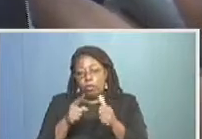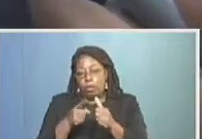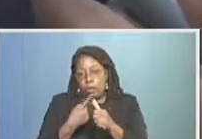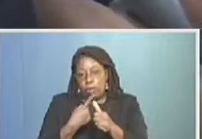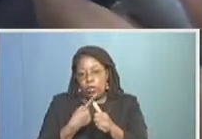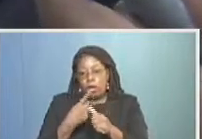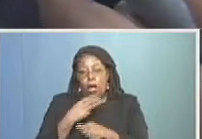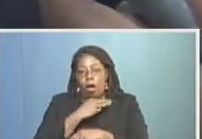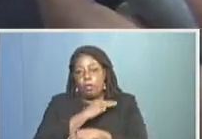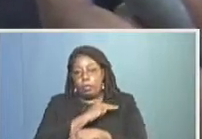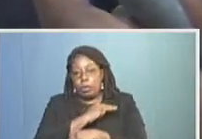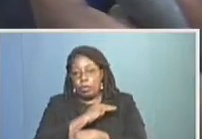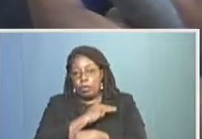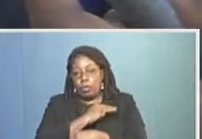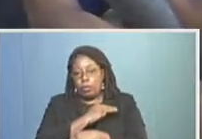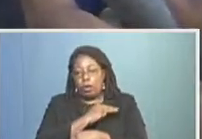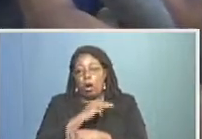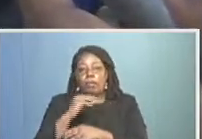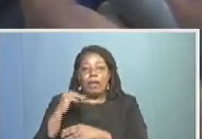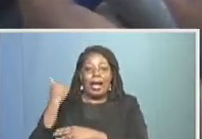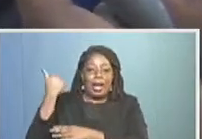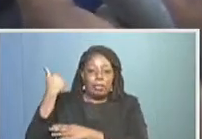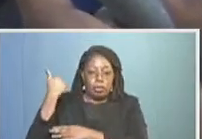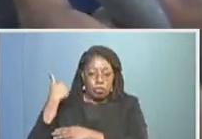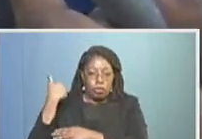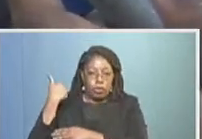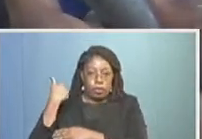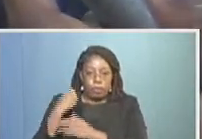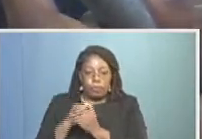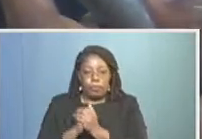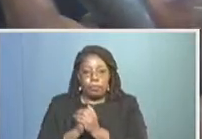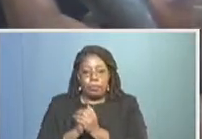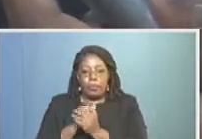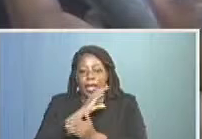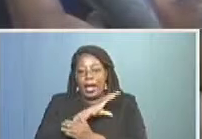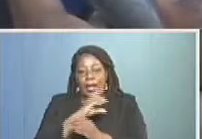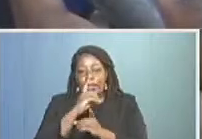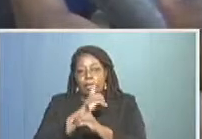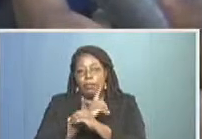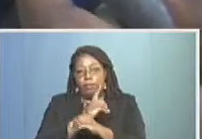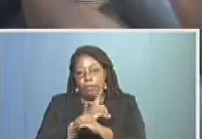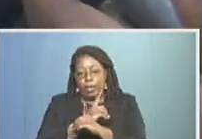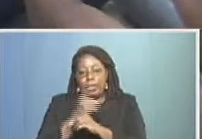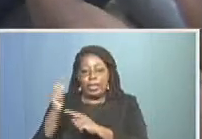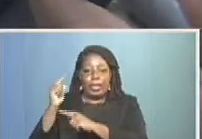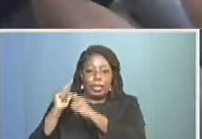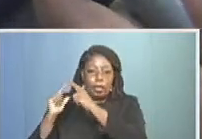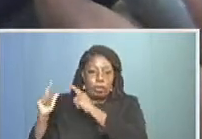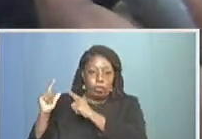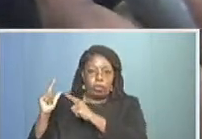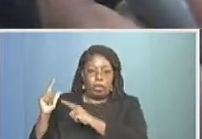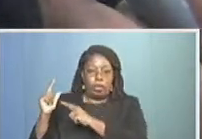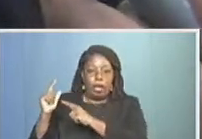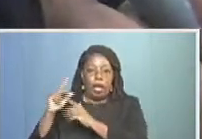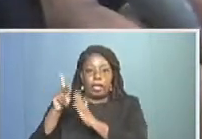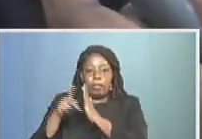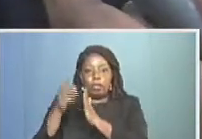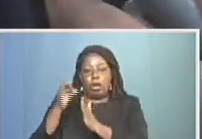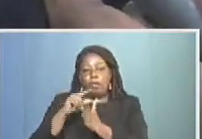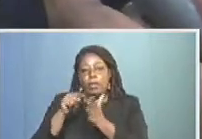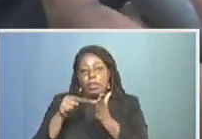all, of the minister administration, and secondly, to defend the legacy and heritage and principles of this